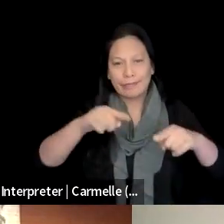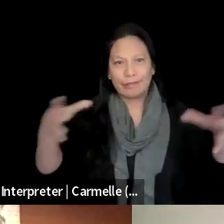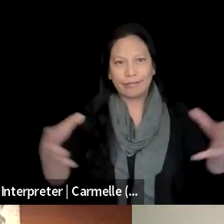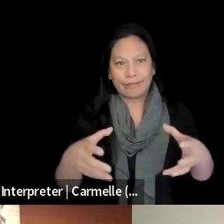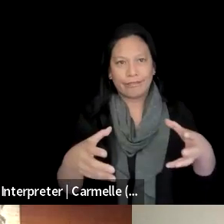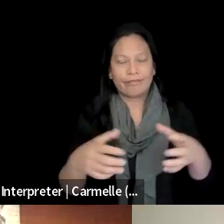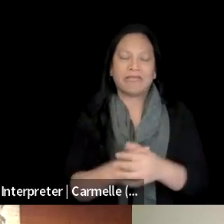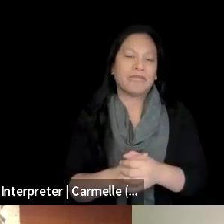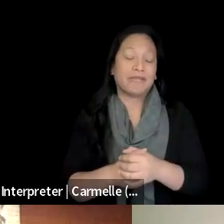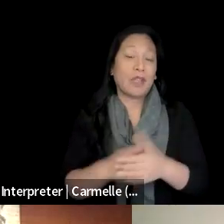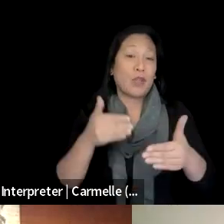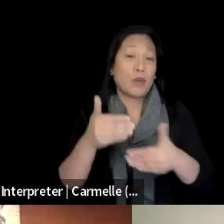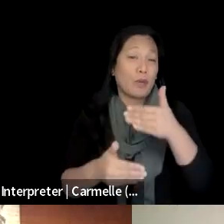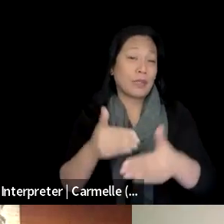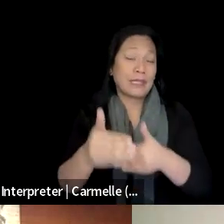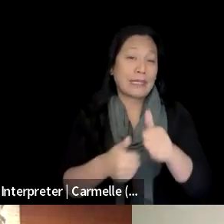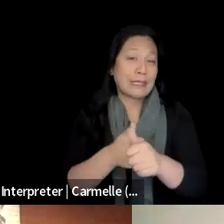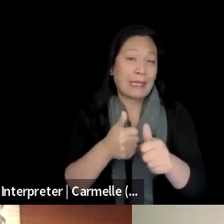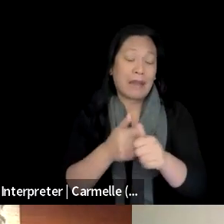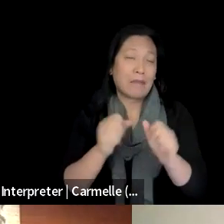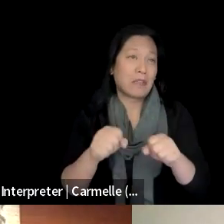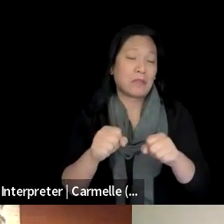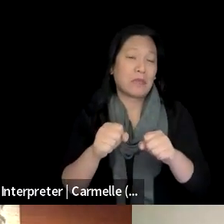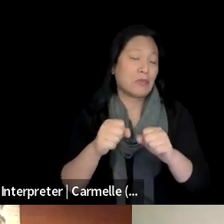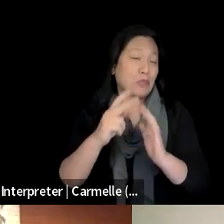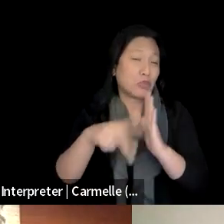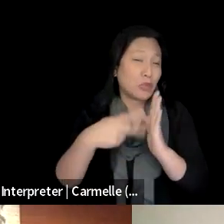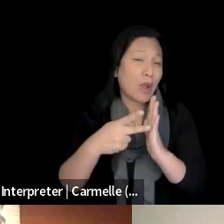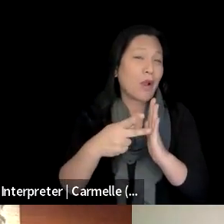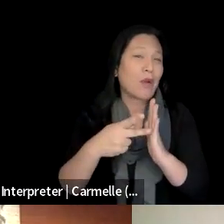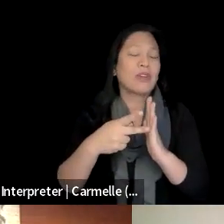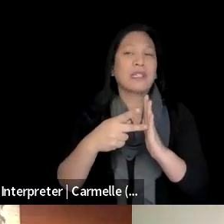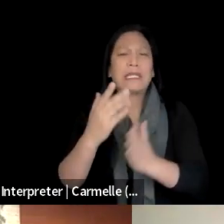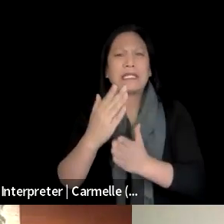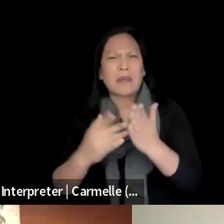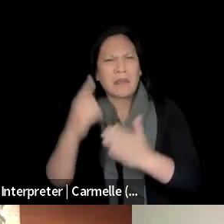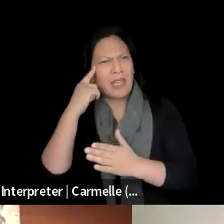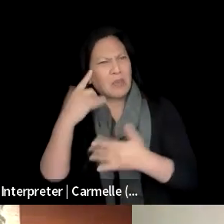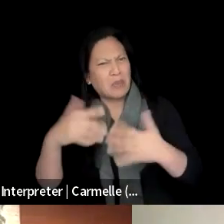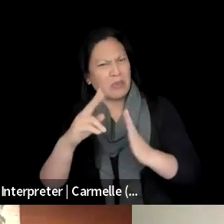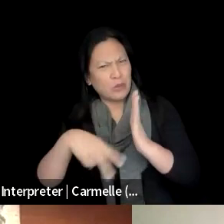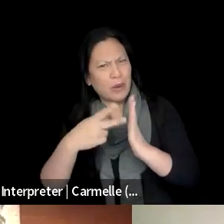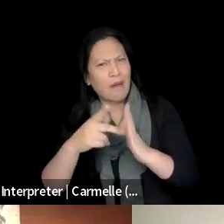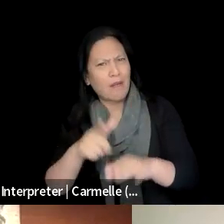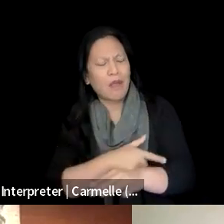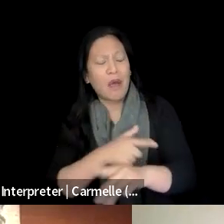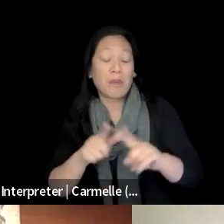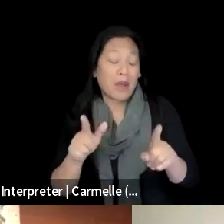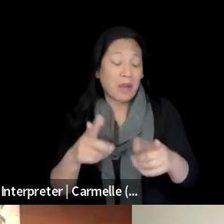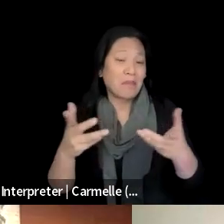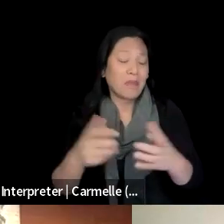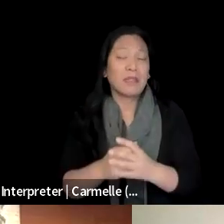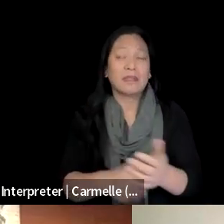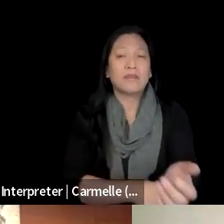take as little as 2 hours. I know people might be like, that's a long time. I've also, for a